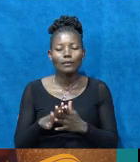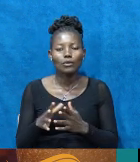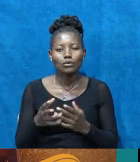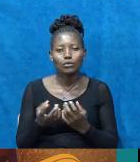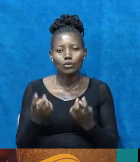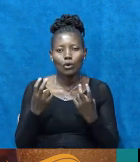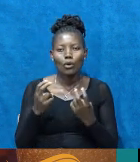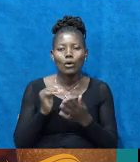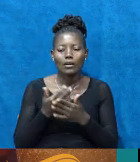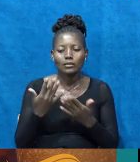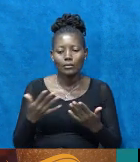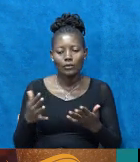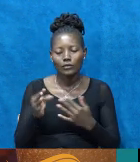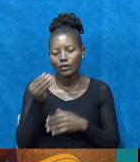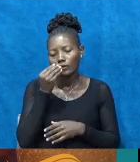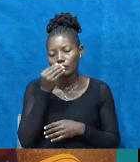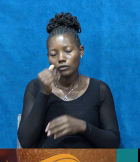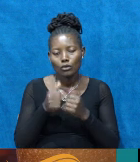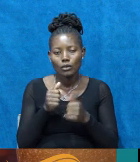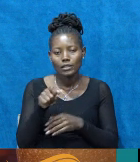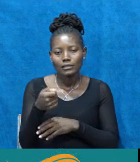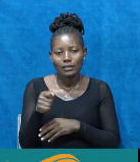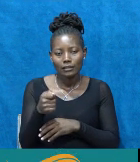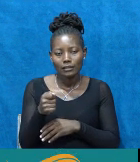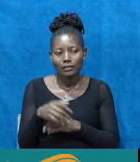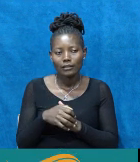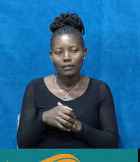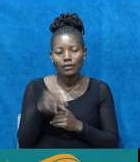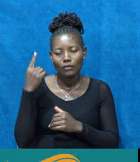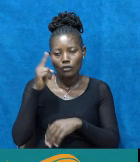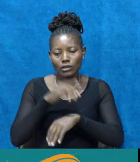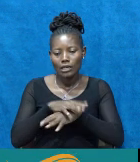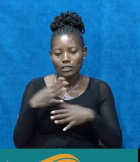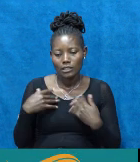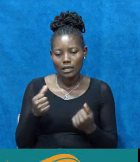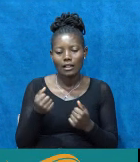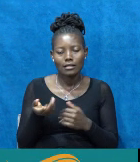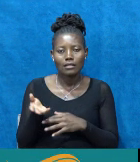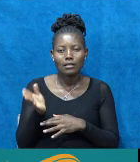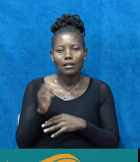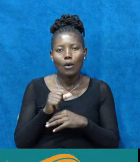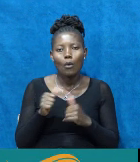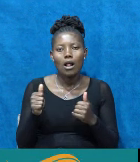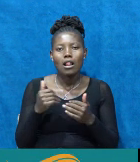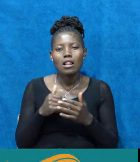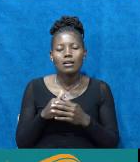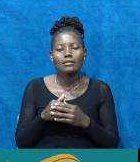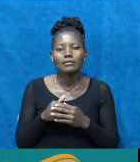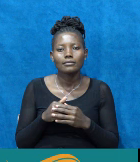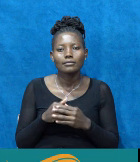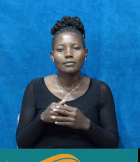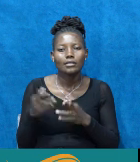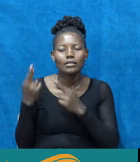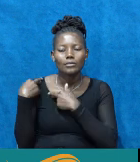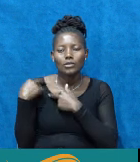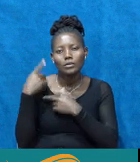So we will be able to look at some of the nutrients that are very key when it comes to recovery for an athlete.